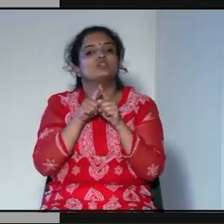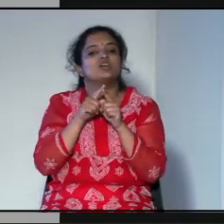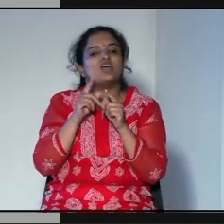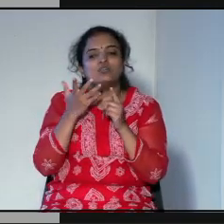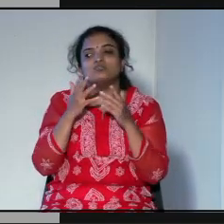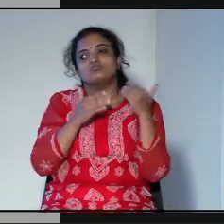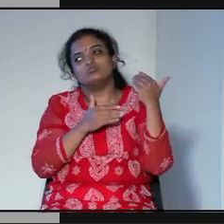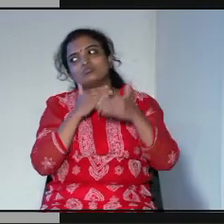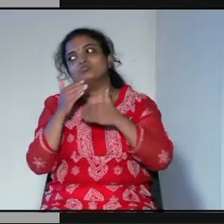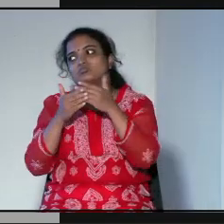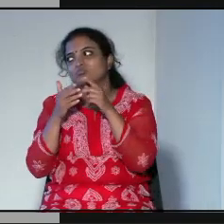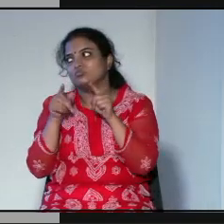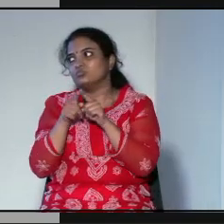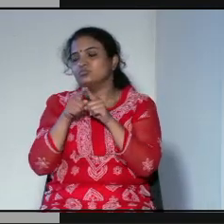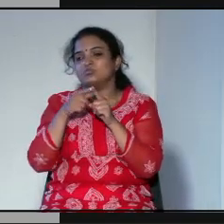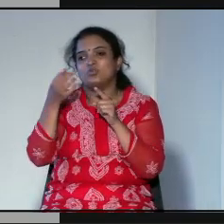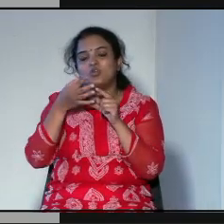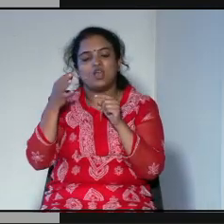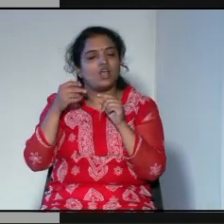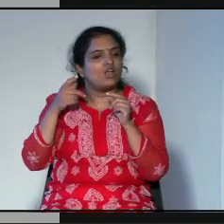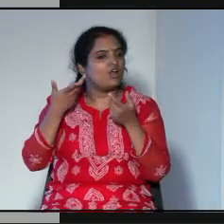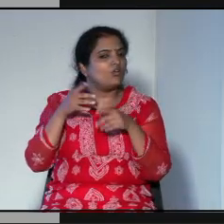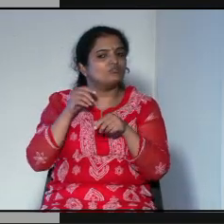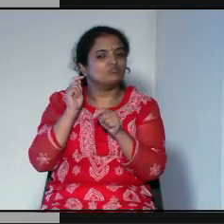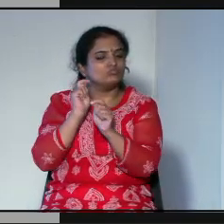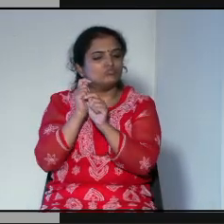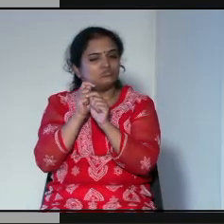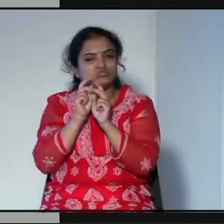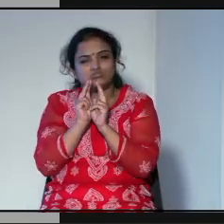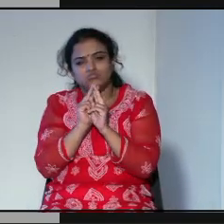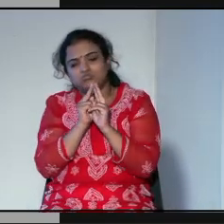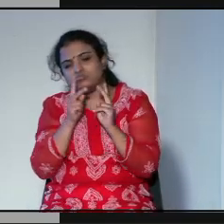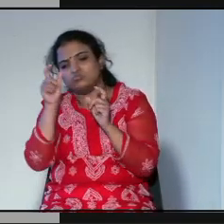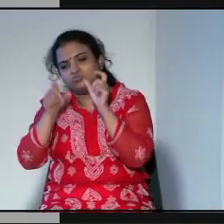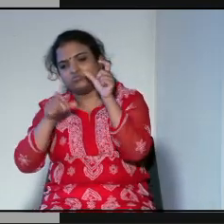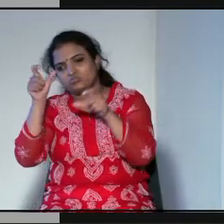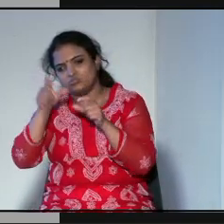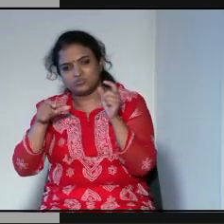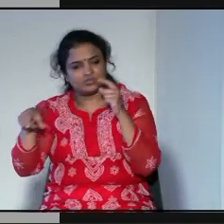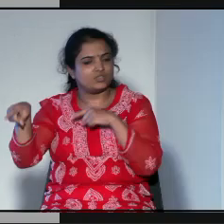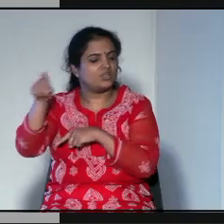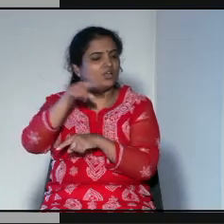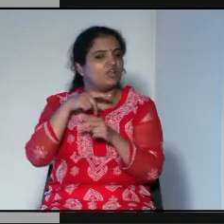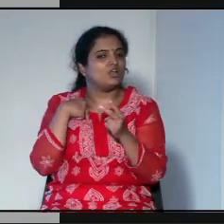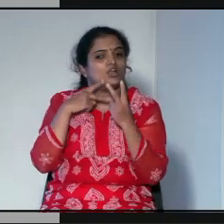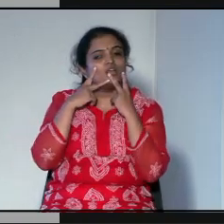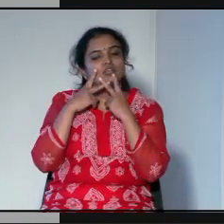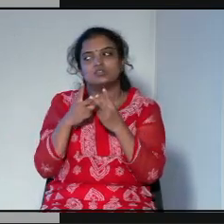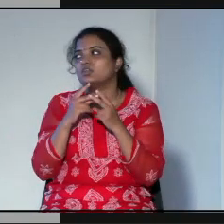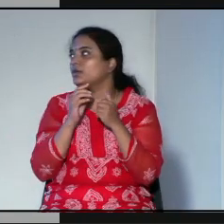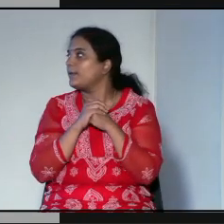carriers inspired by laborers she saw at a Calcutta metro construction site.